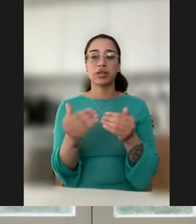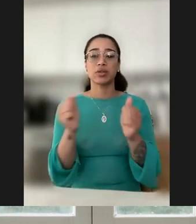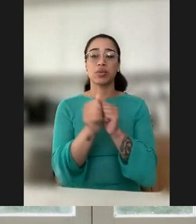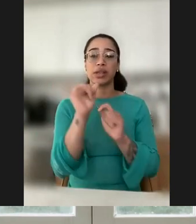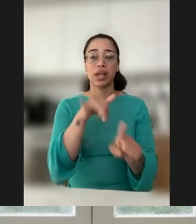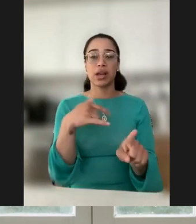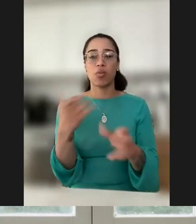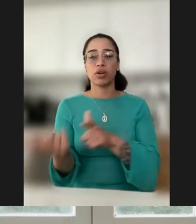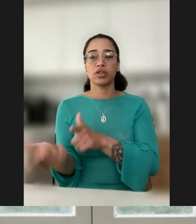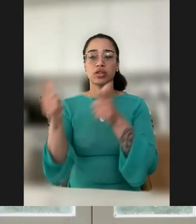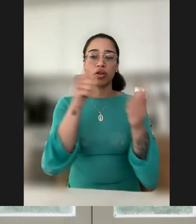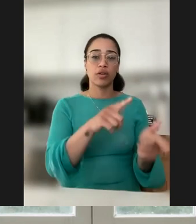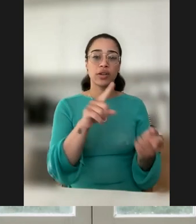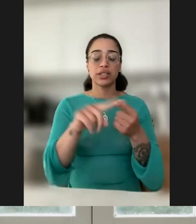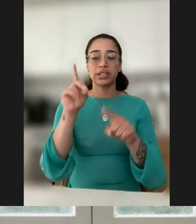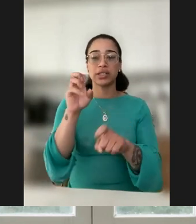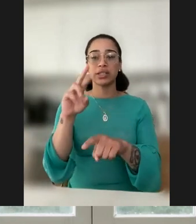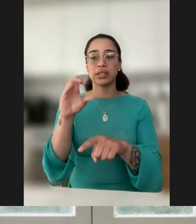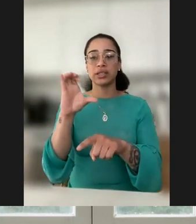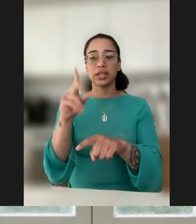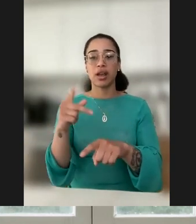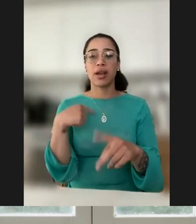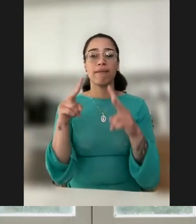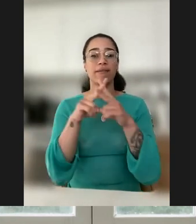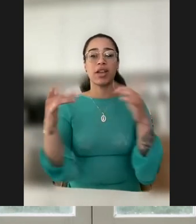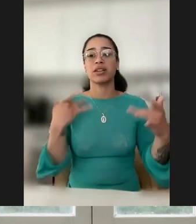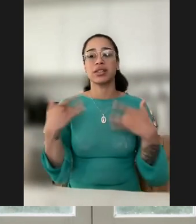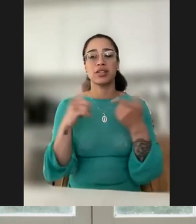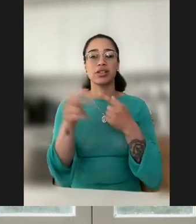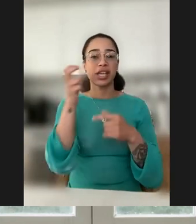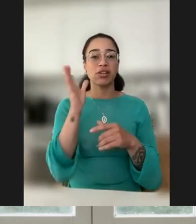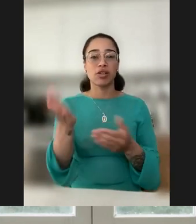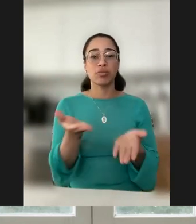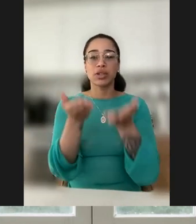Derek because I'm very excited to hear your presentation, and